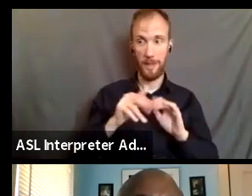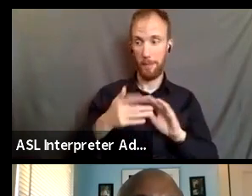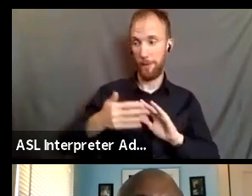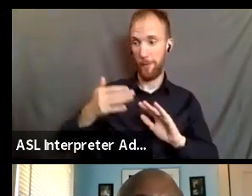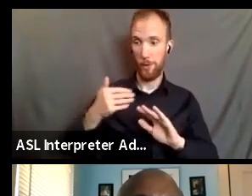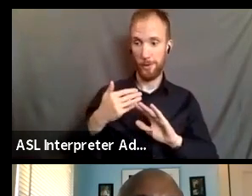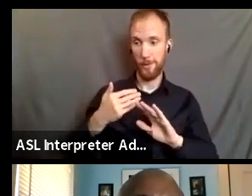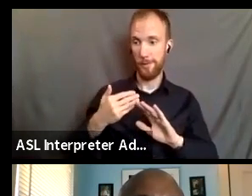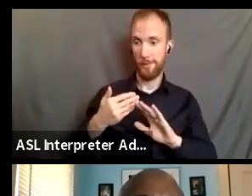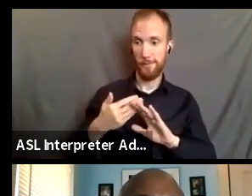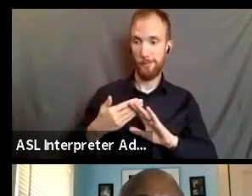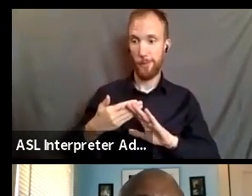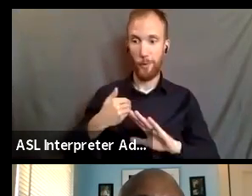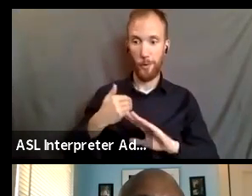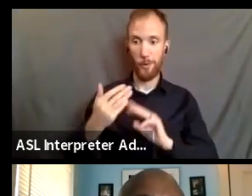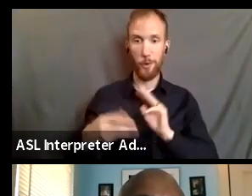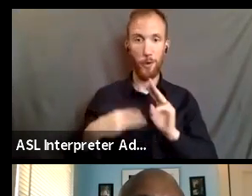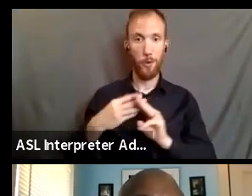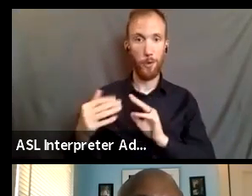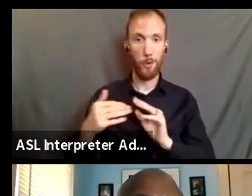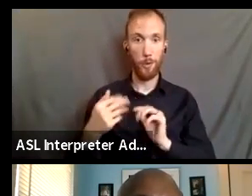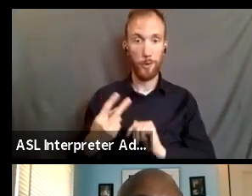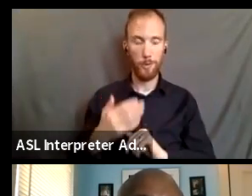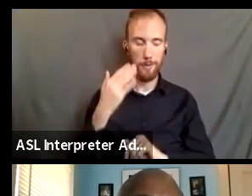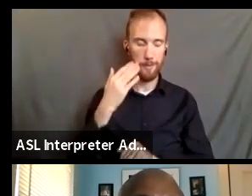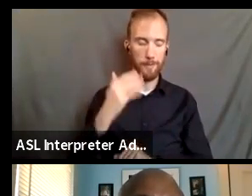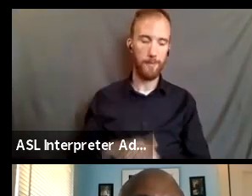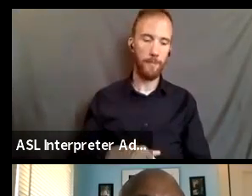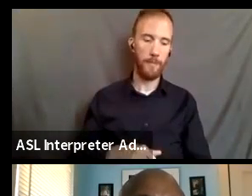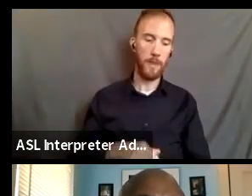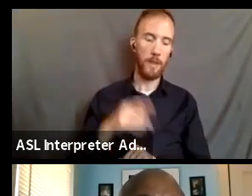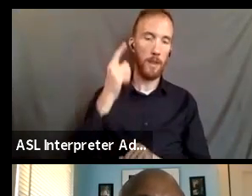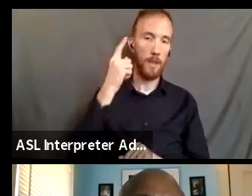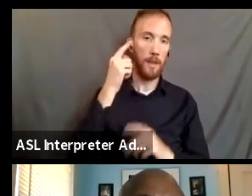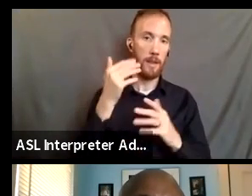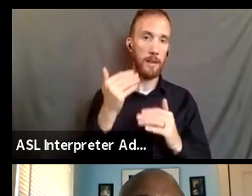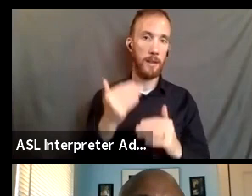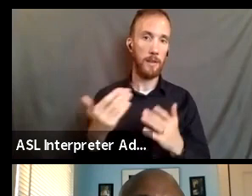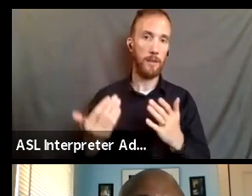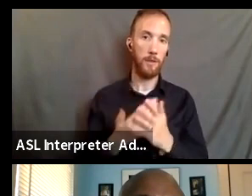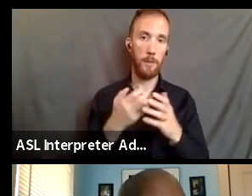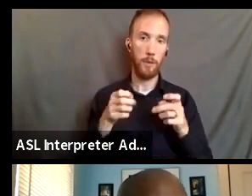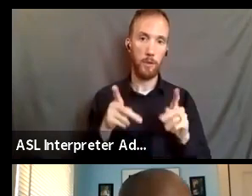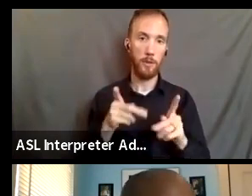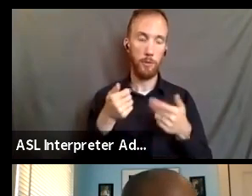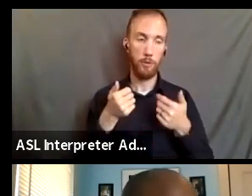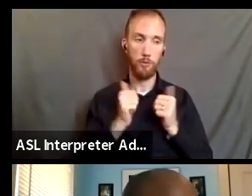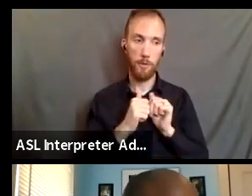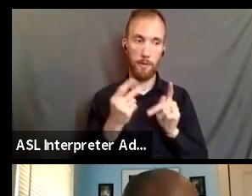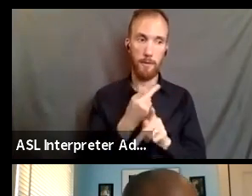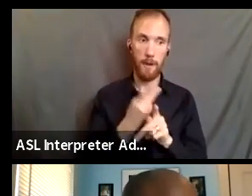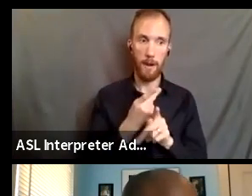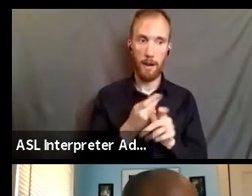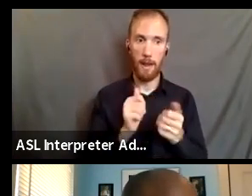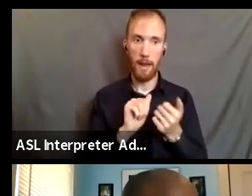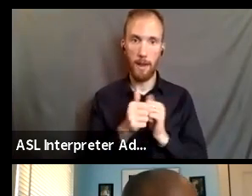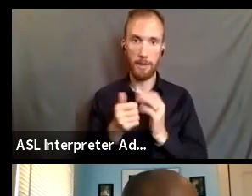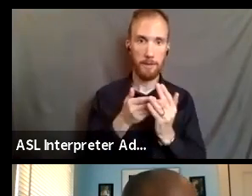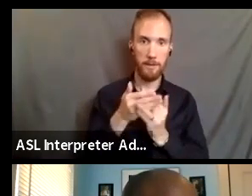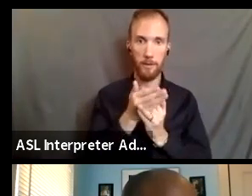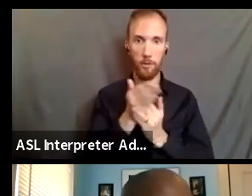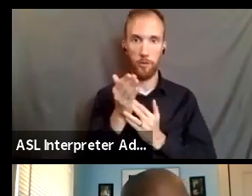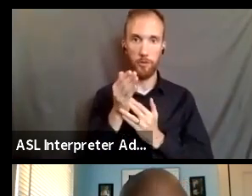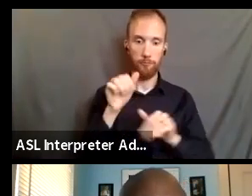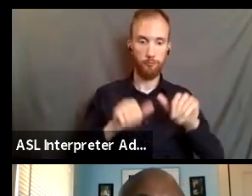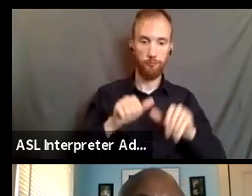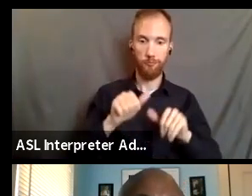opportunity as we um are trying to be nimble and handle the uncertainty of the current moment that we also try to